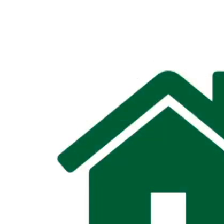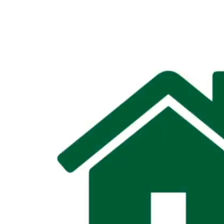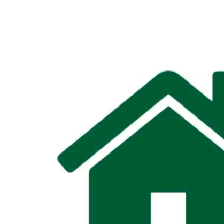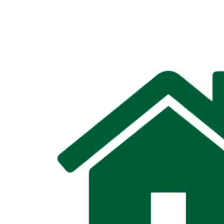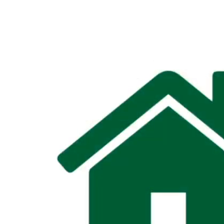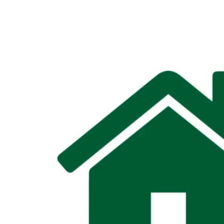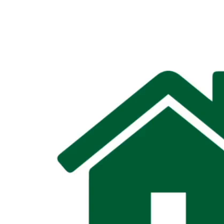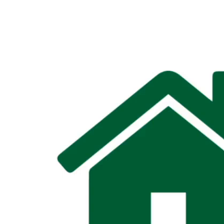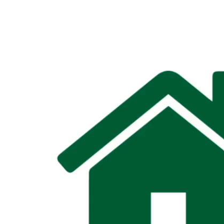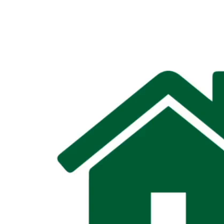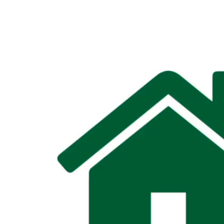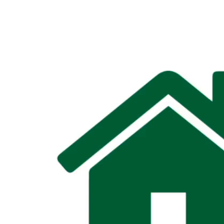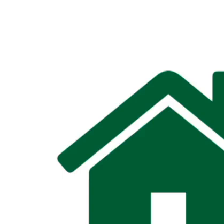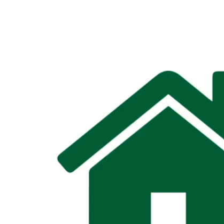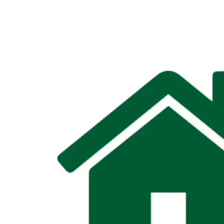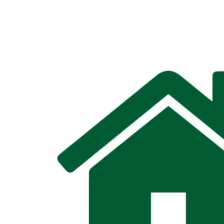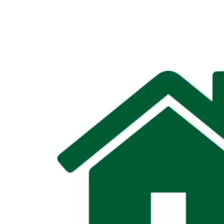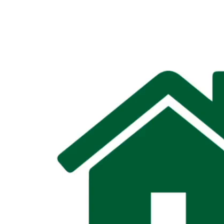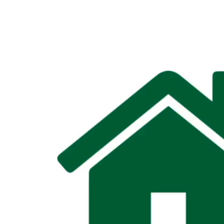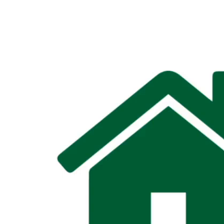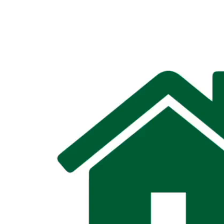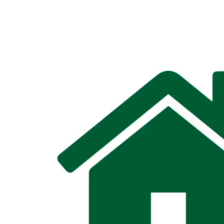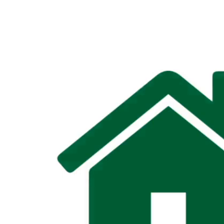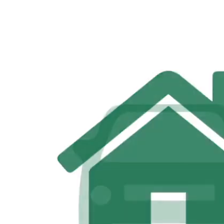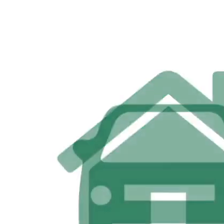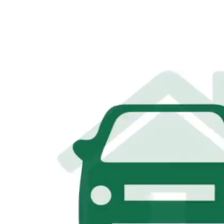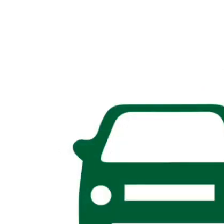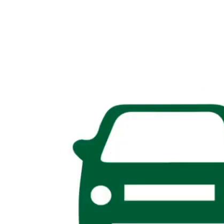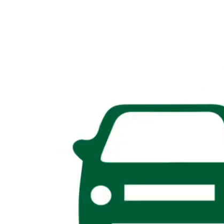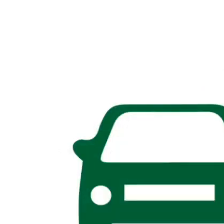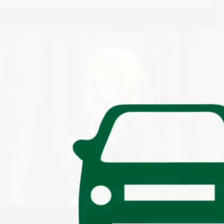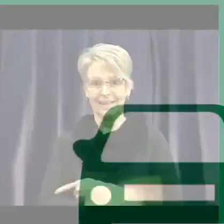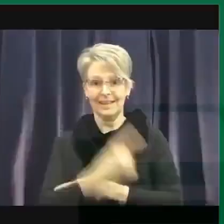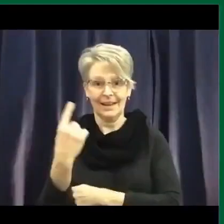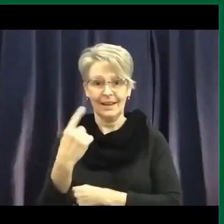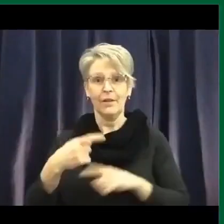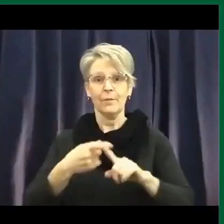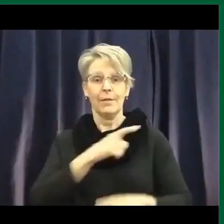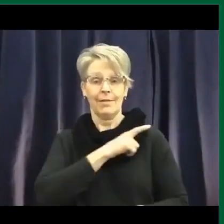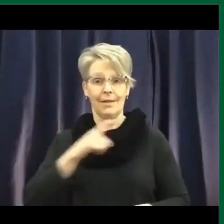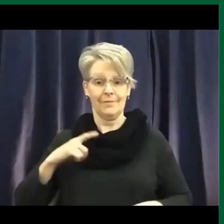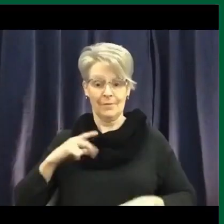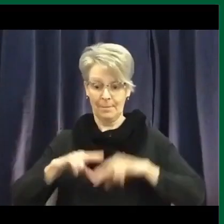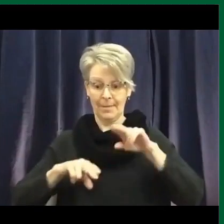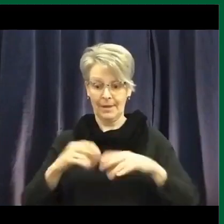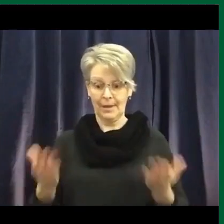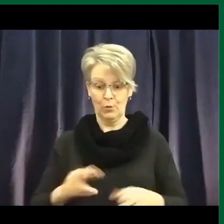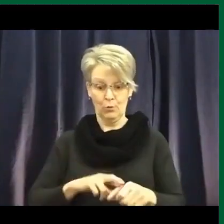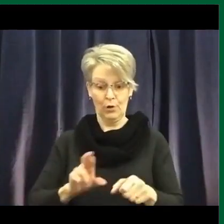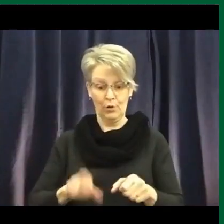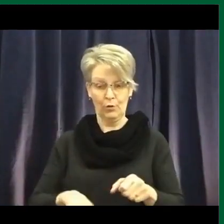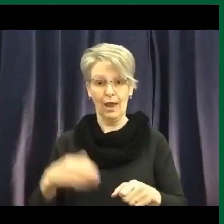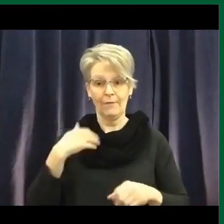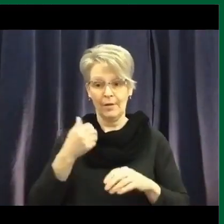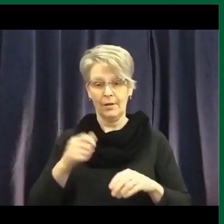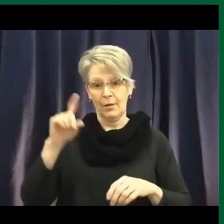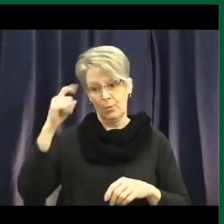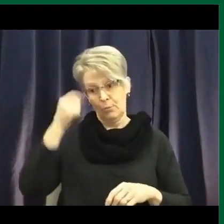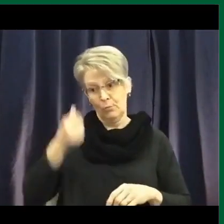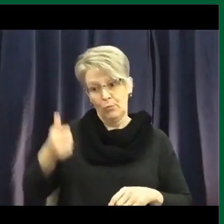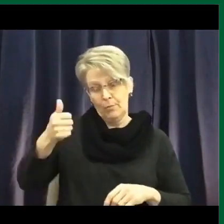Good afternoon. Thank you for joining us today. From the Legislative Building here in Regina, we have Premier Scott Moe and Dr.